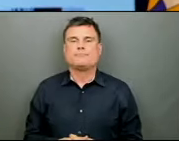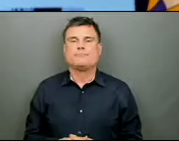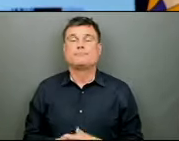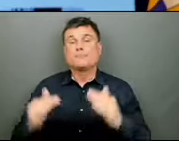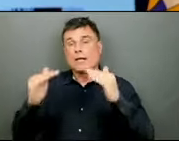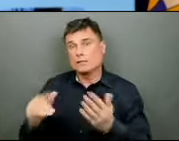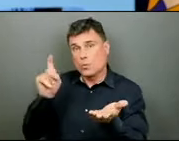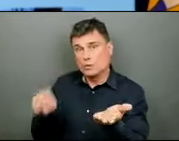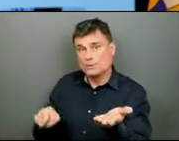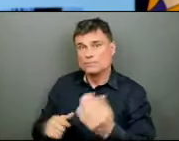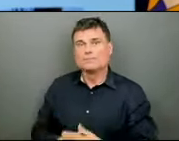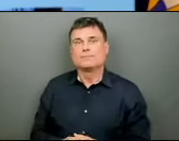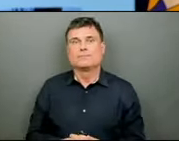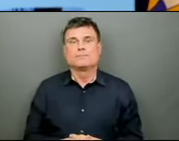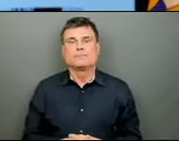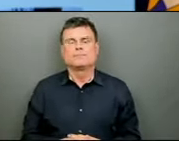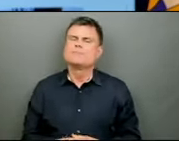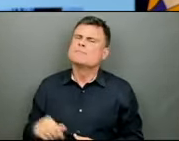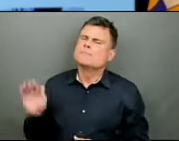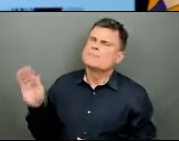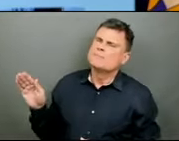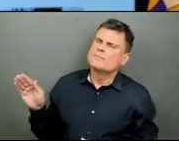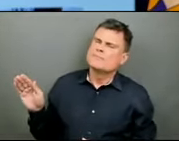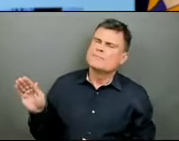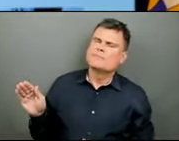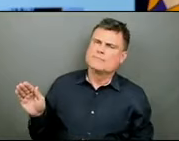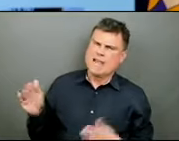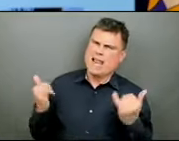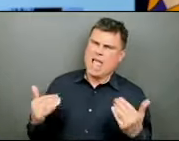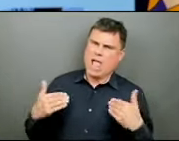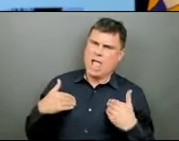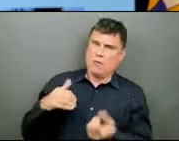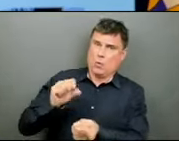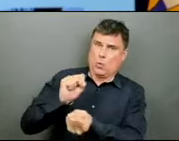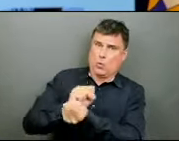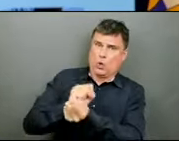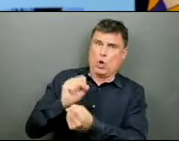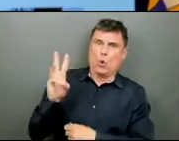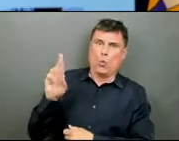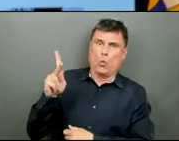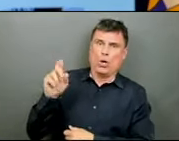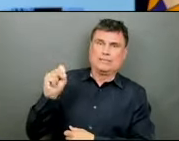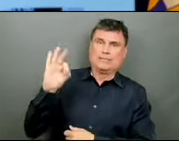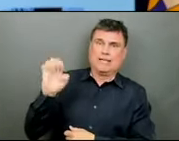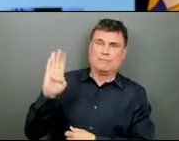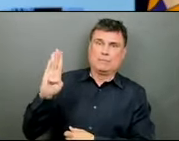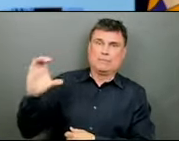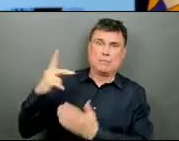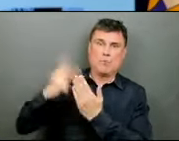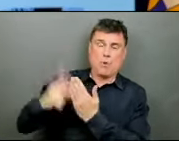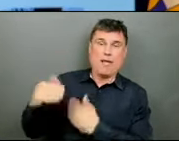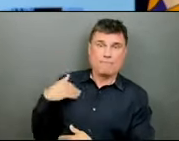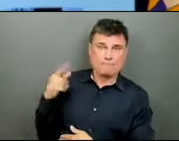Premier, with the WorkSafe policy now in place that could close down businesses, what support is your